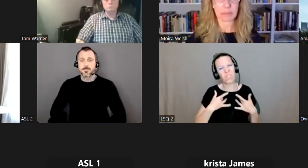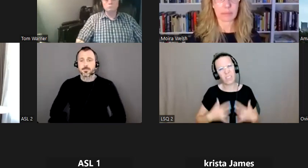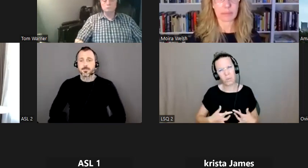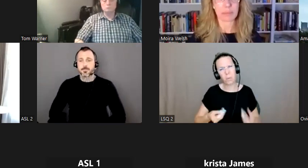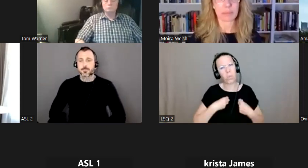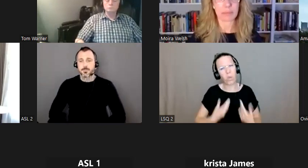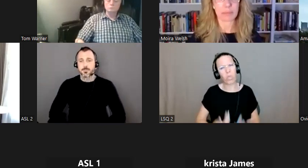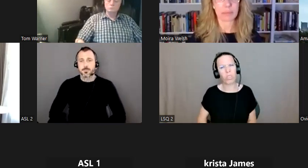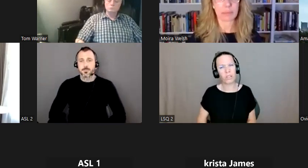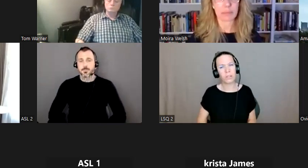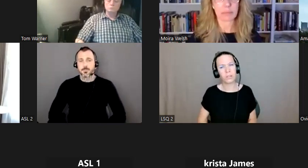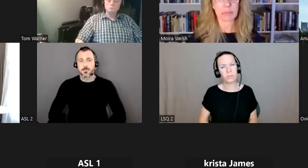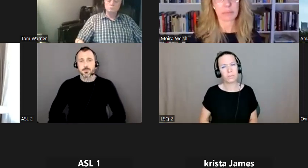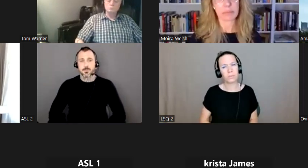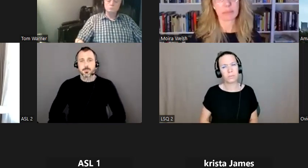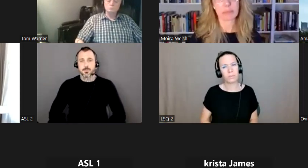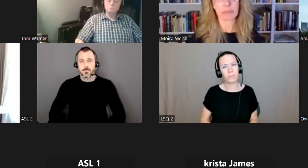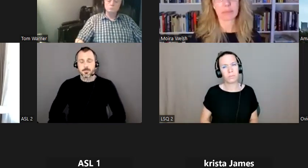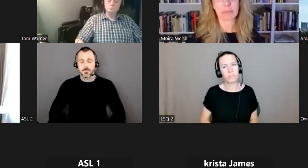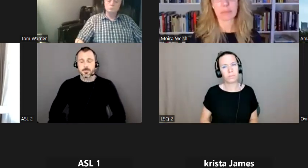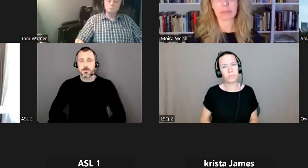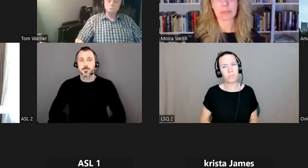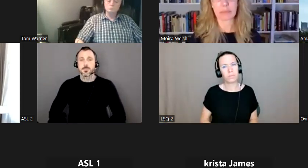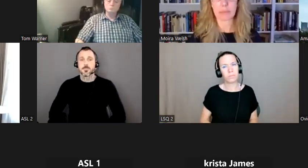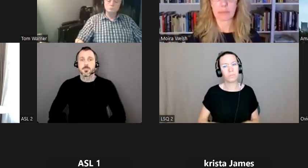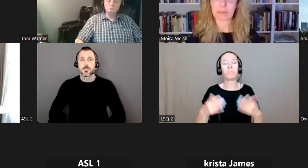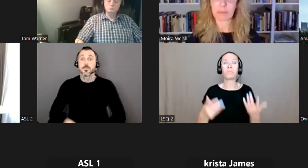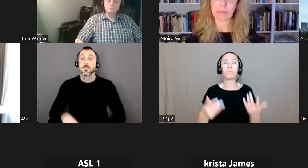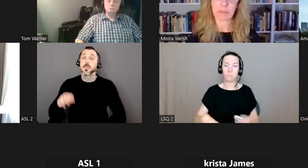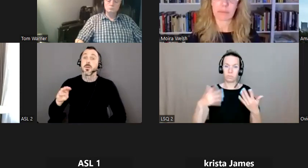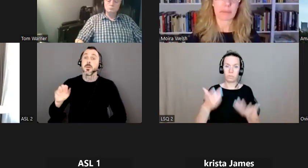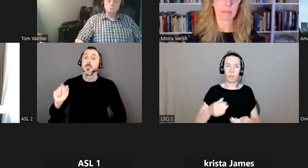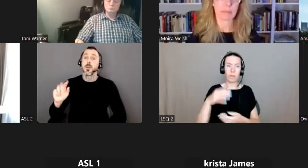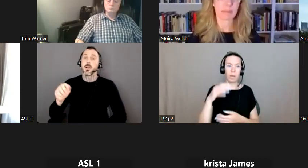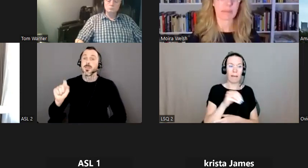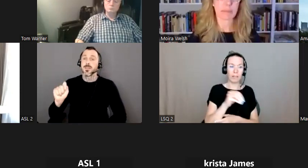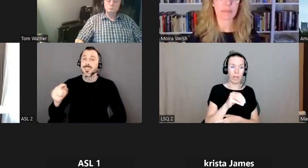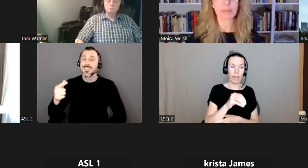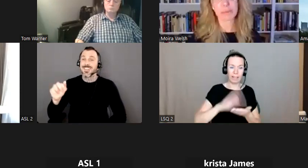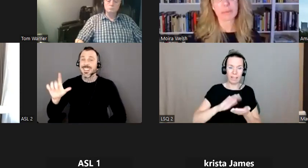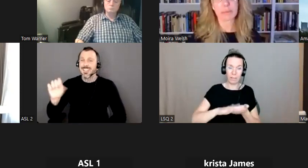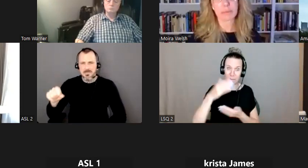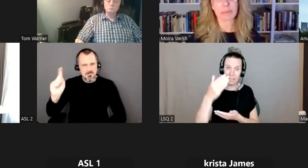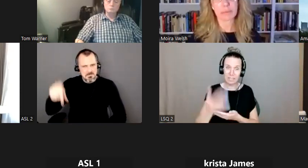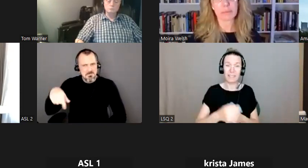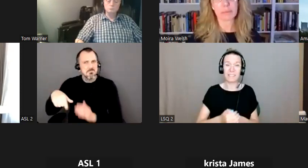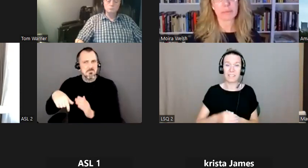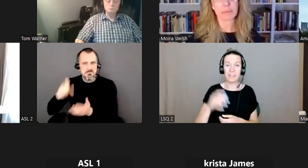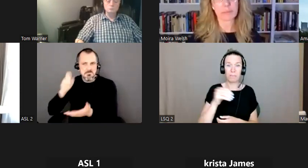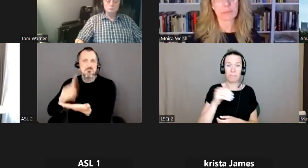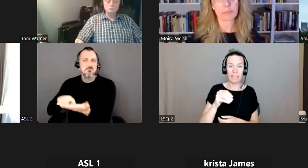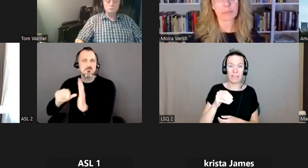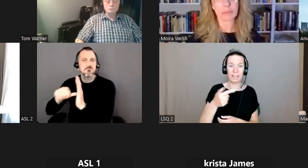I also want to give shout out to Margaret Gillis. I attended one of her sessions about